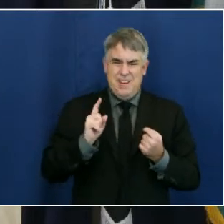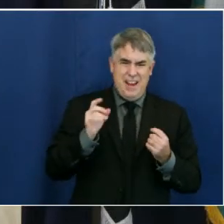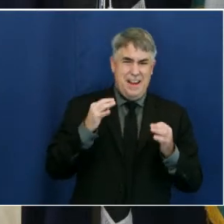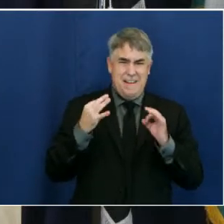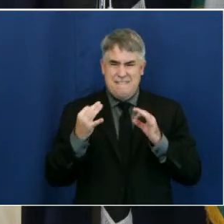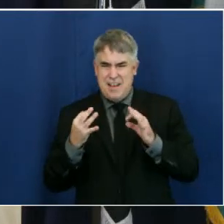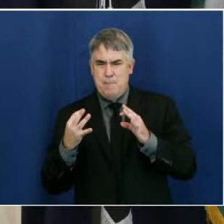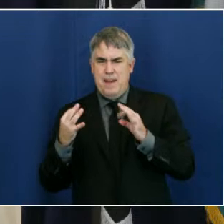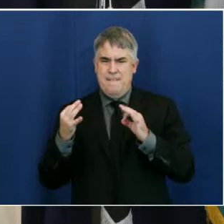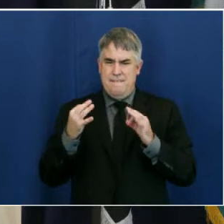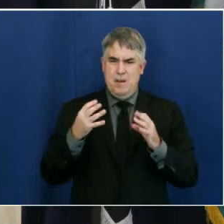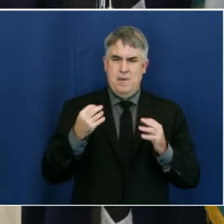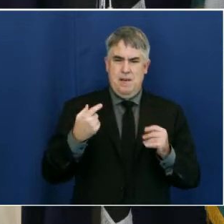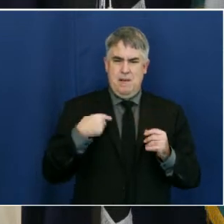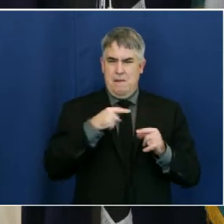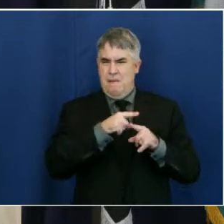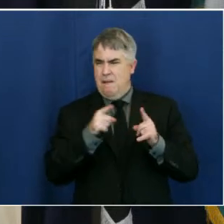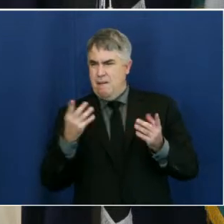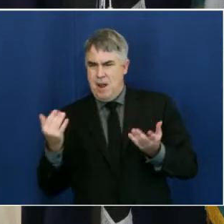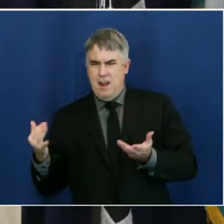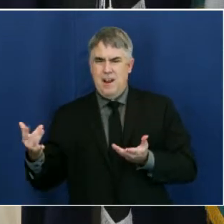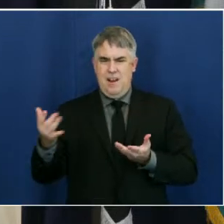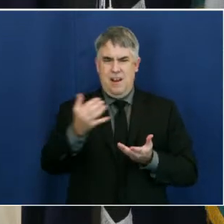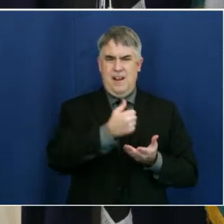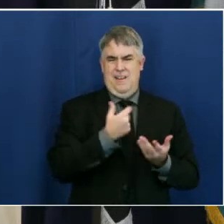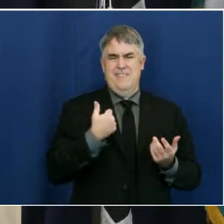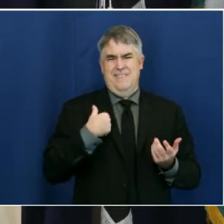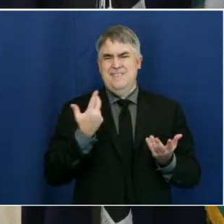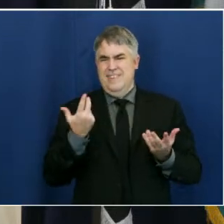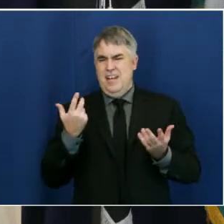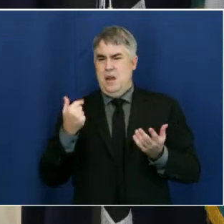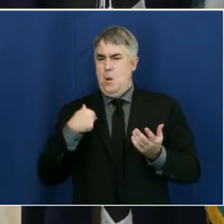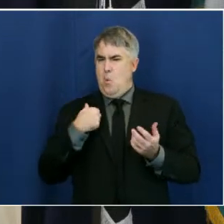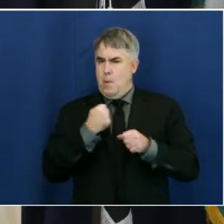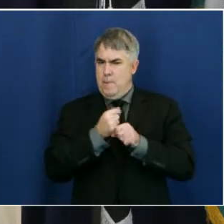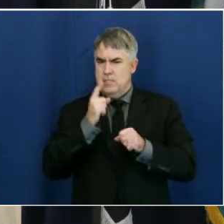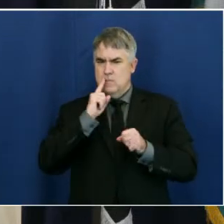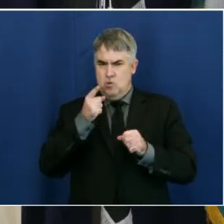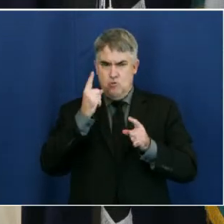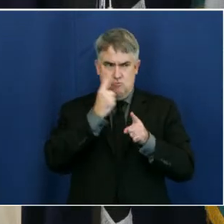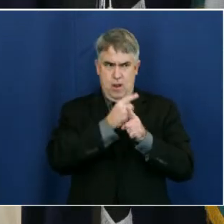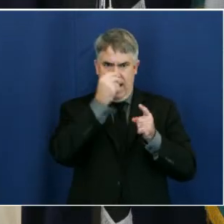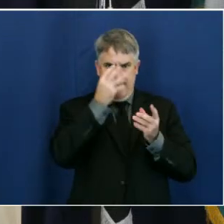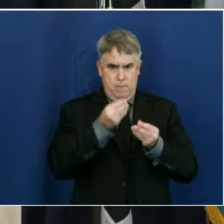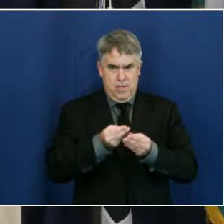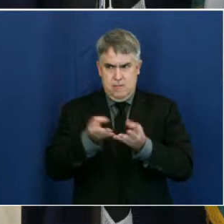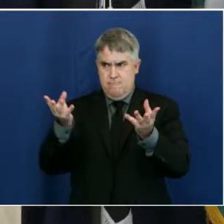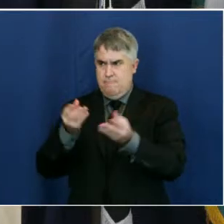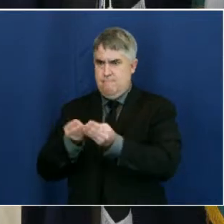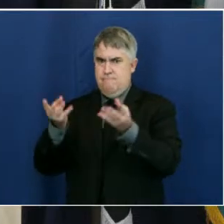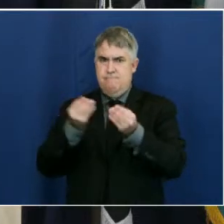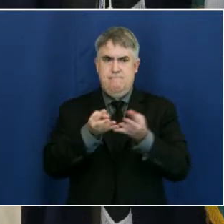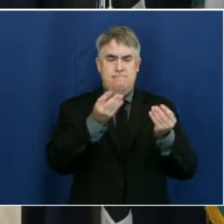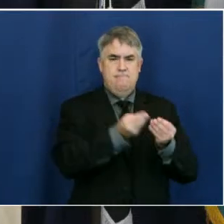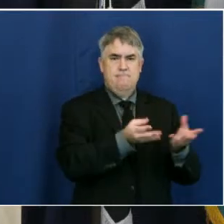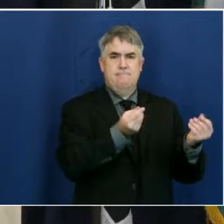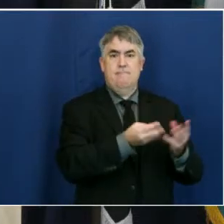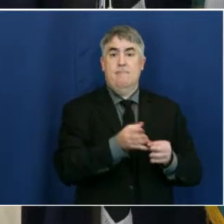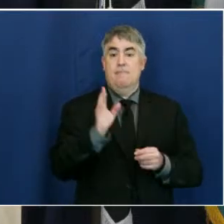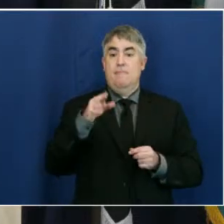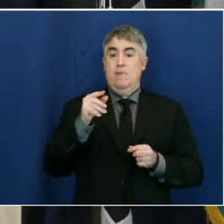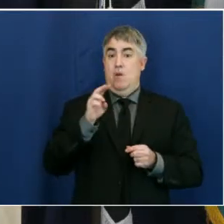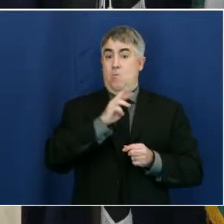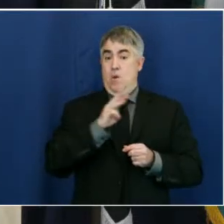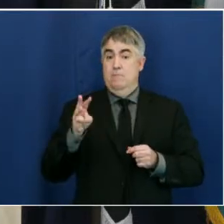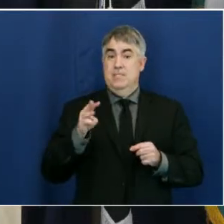to ensure we have the correct information not only on our website, but information for our communities